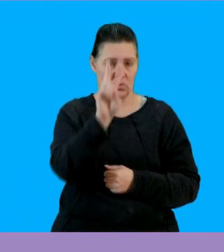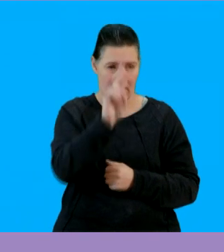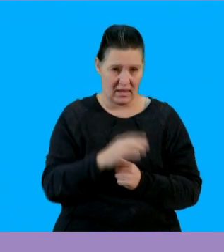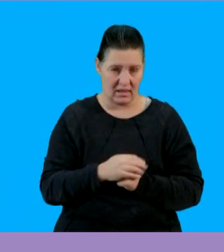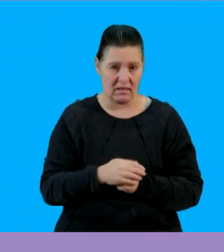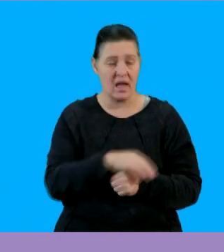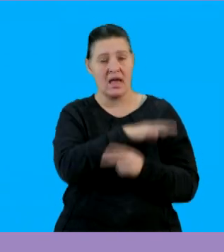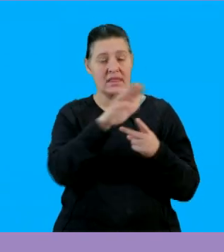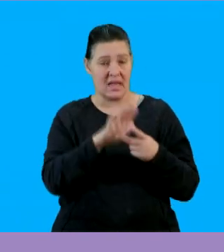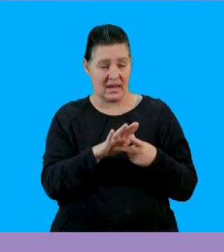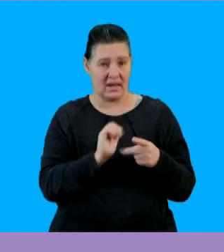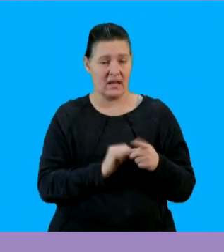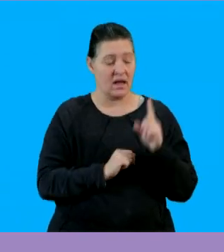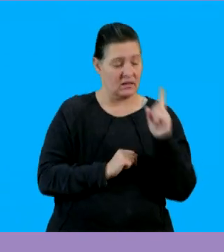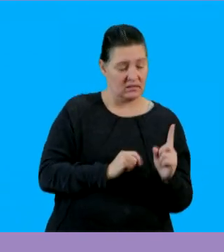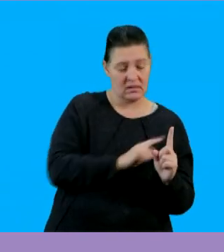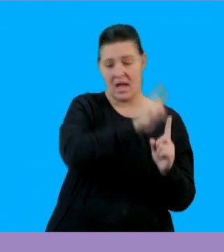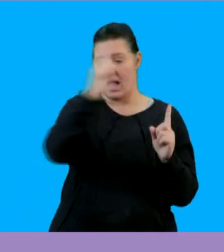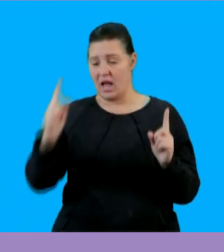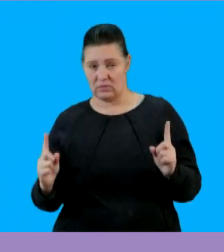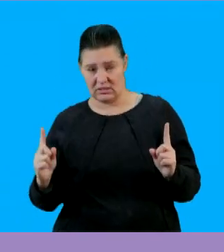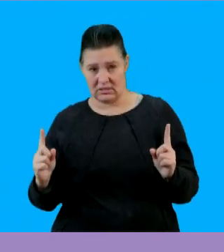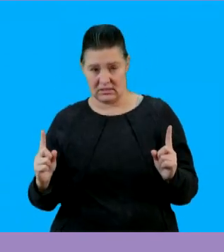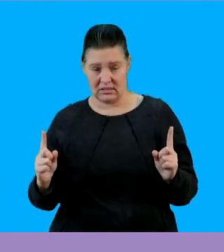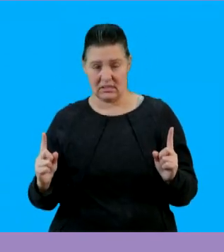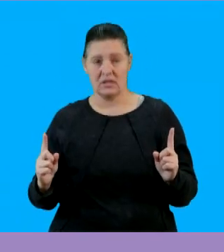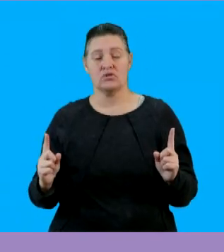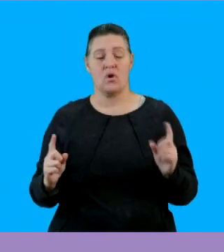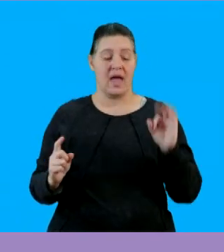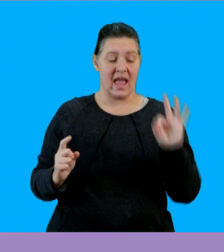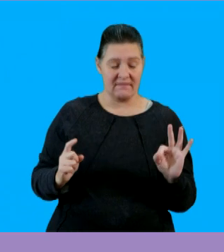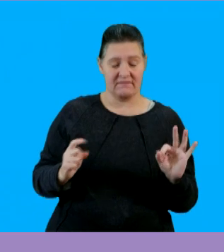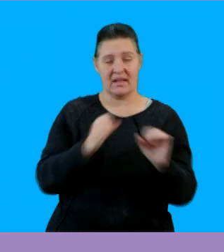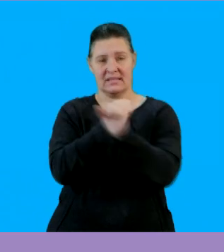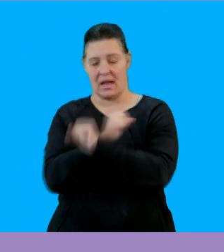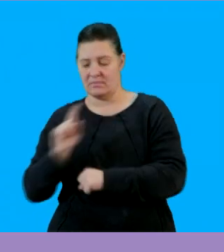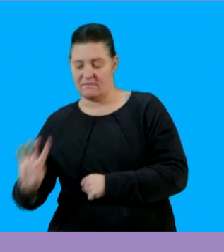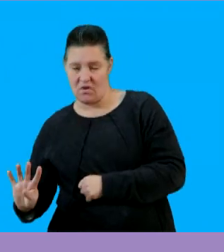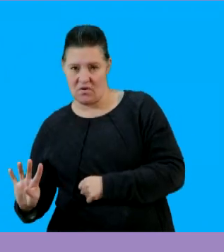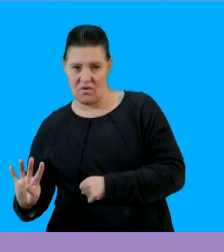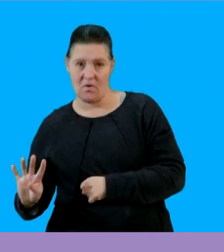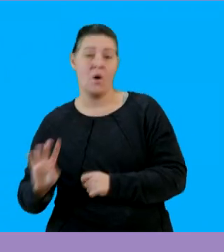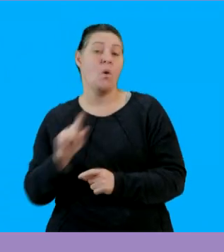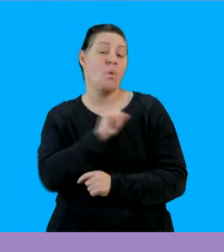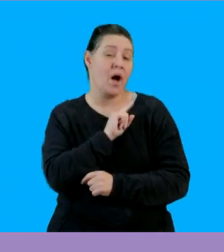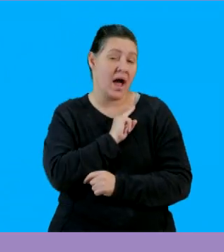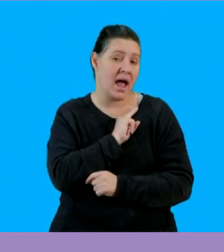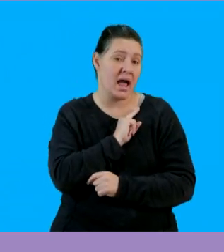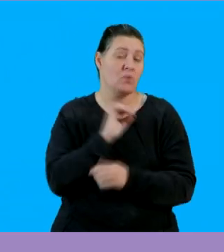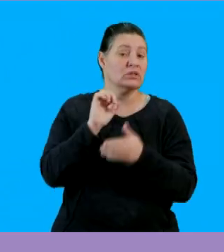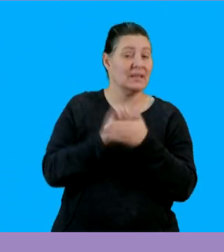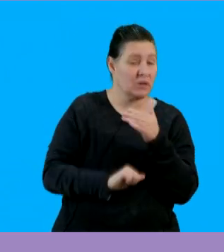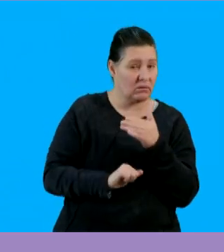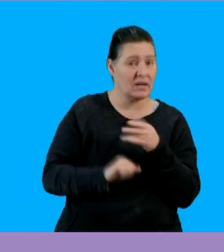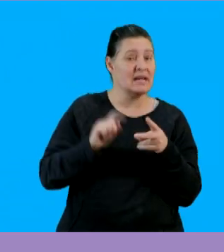gives us f squared. Then we're going to multiply the outer one, so that is f multiplied by 4. But remember